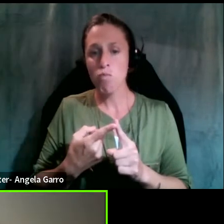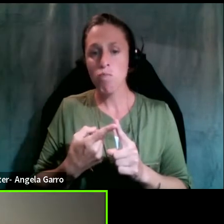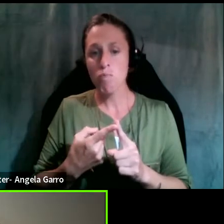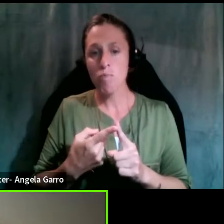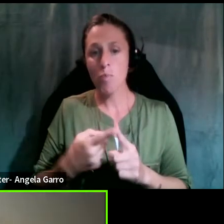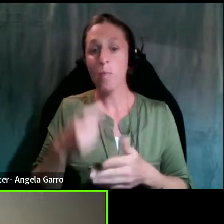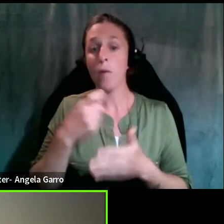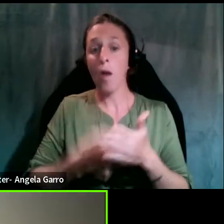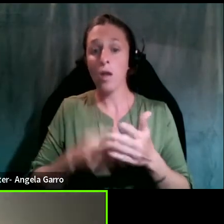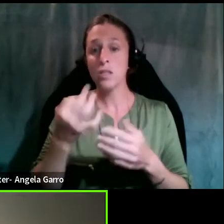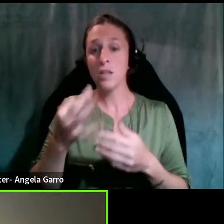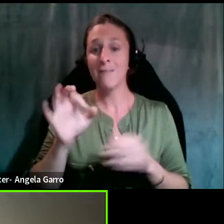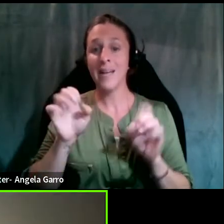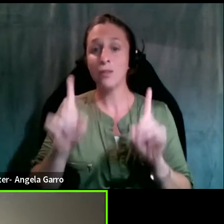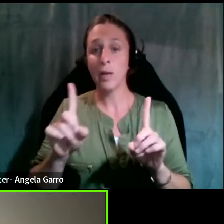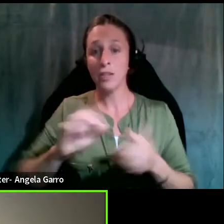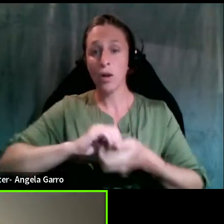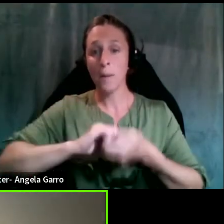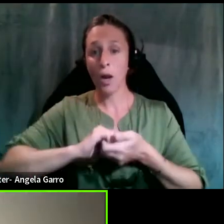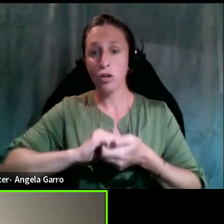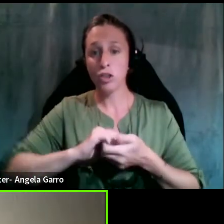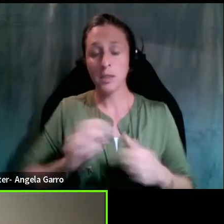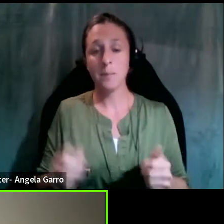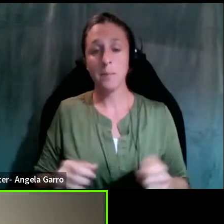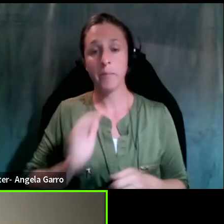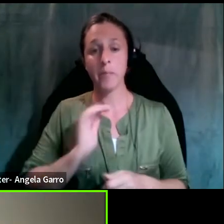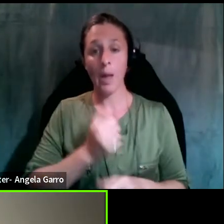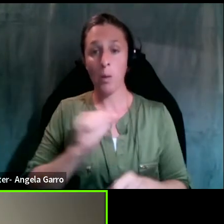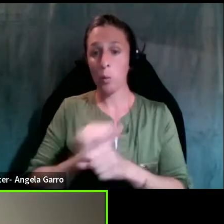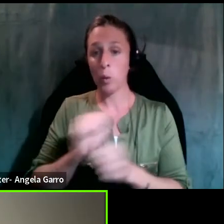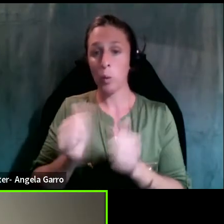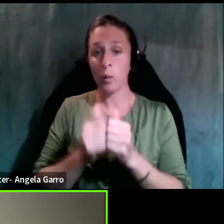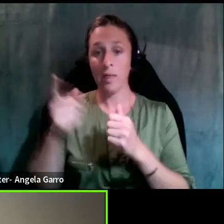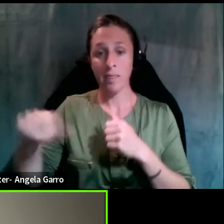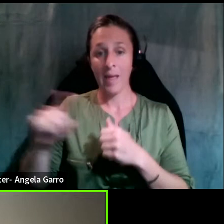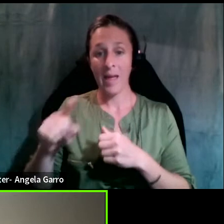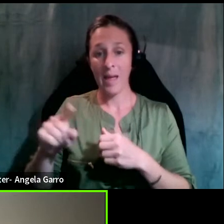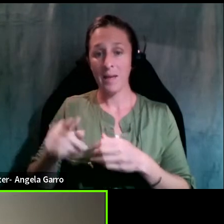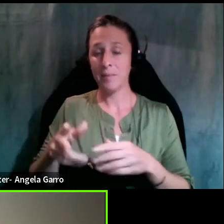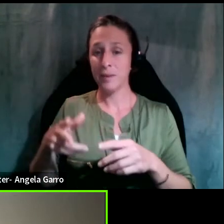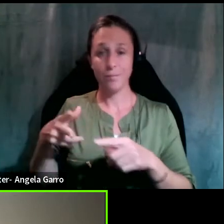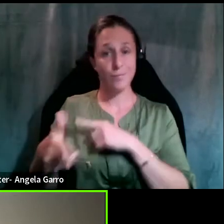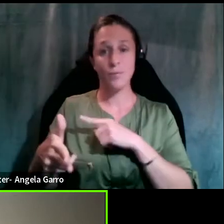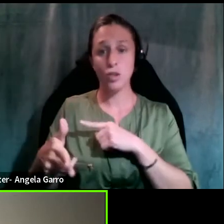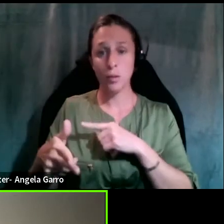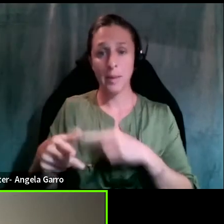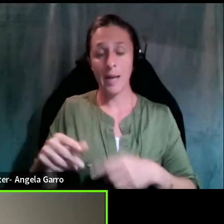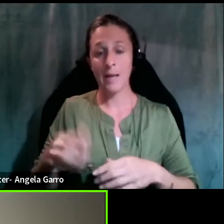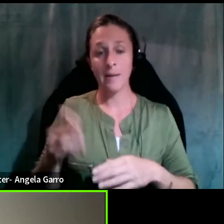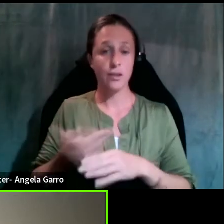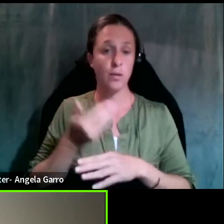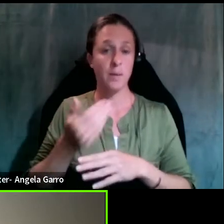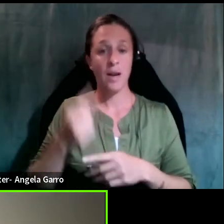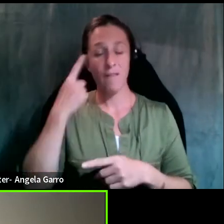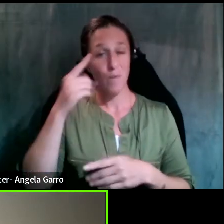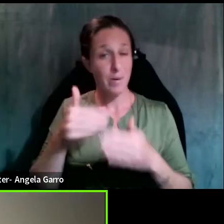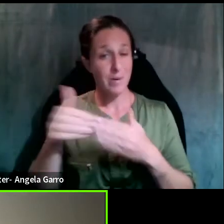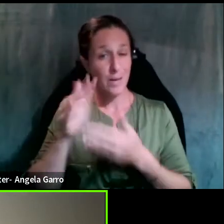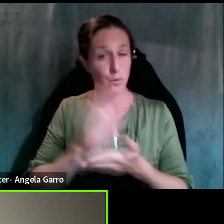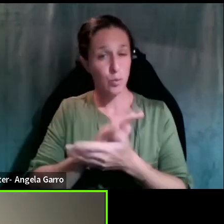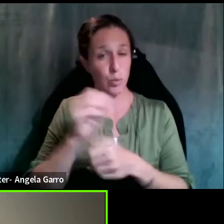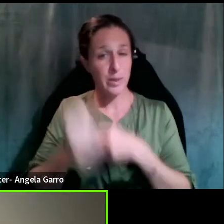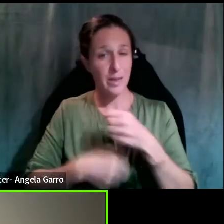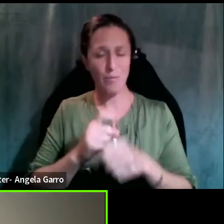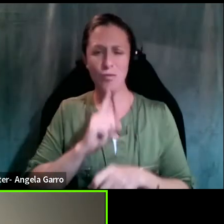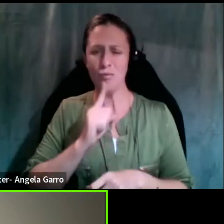Costa Educational Partnership, our work with them being terminated for next school year. I'm really